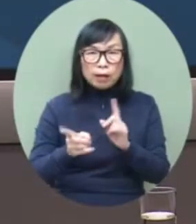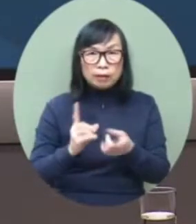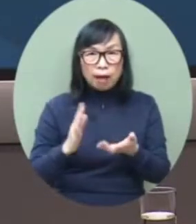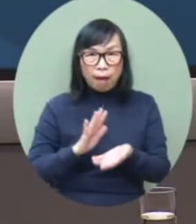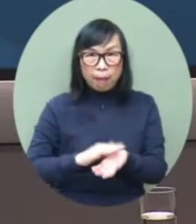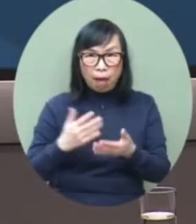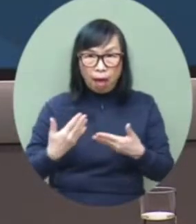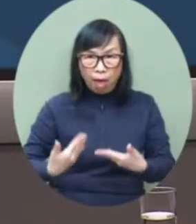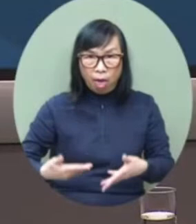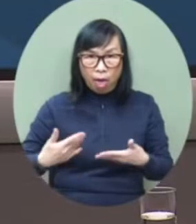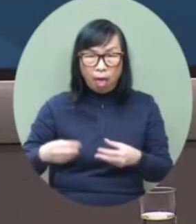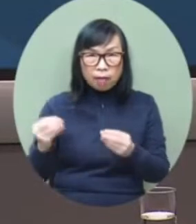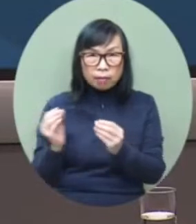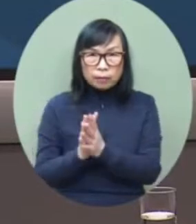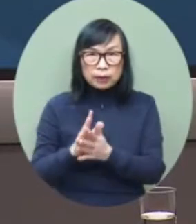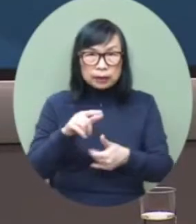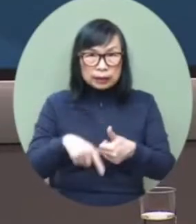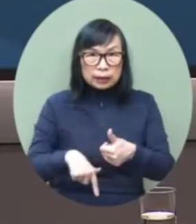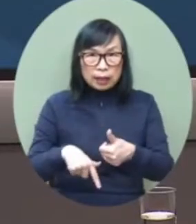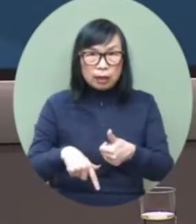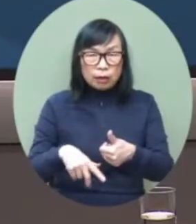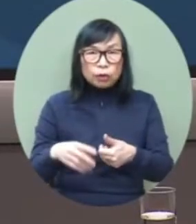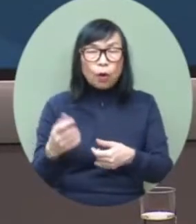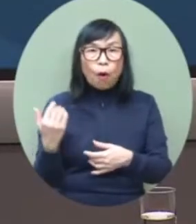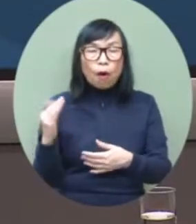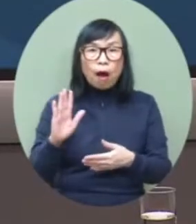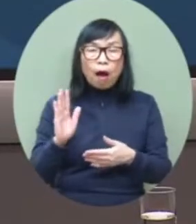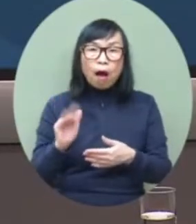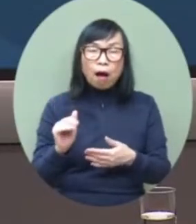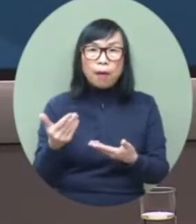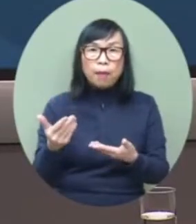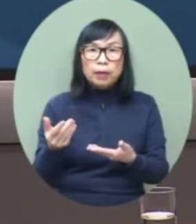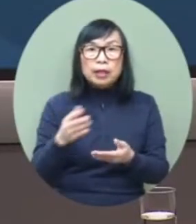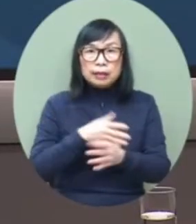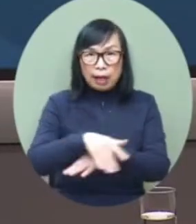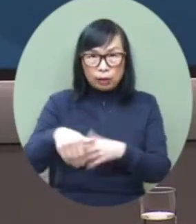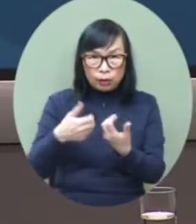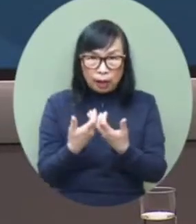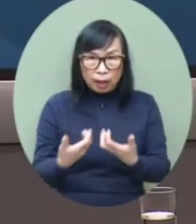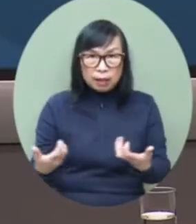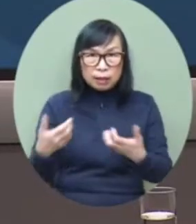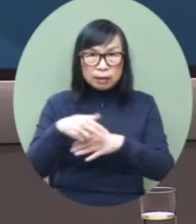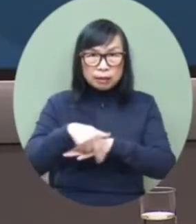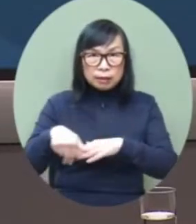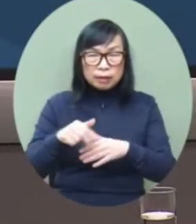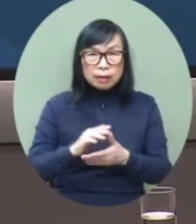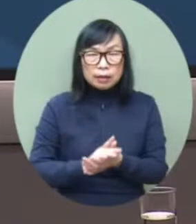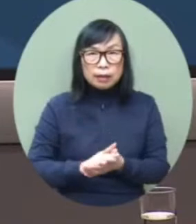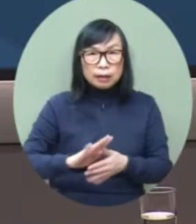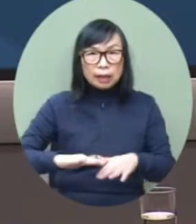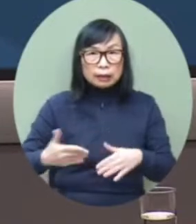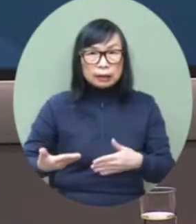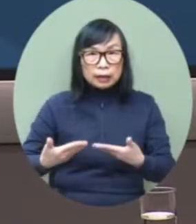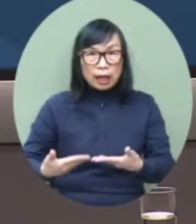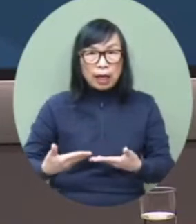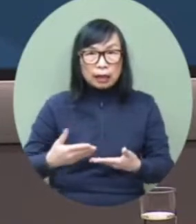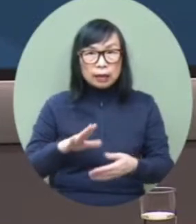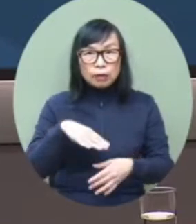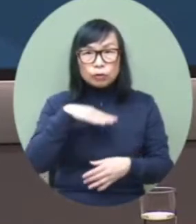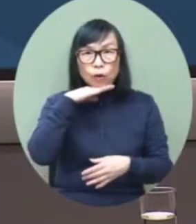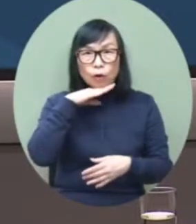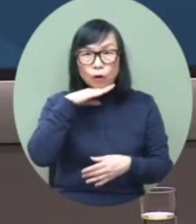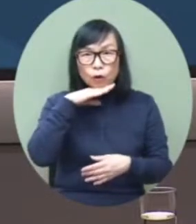sufferers to the hospitals, for those with minor symptoms, they'll be sent to the